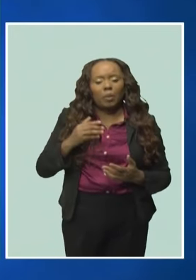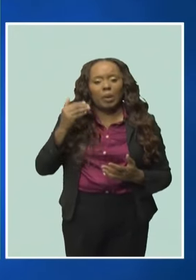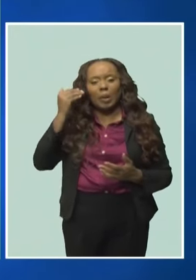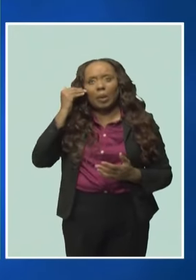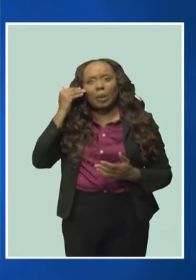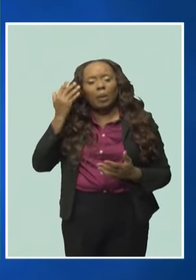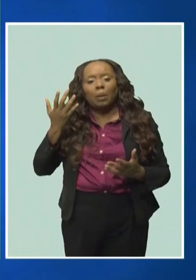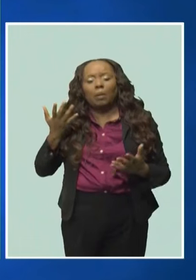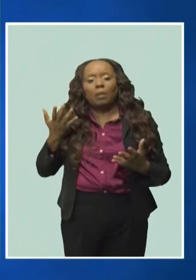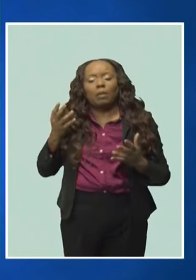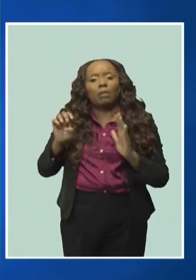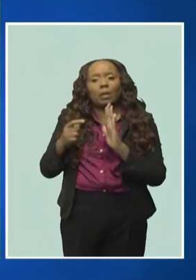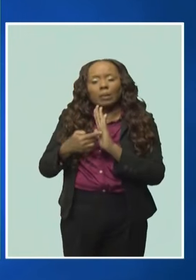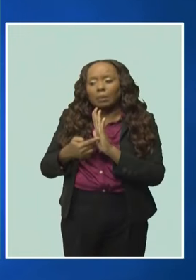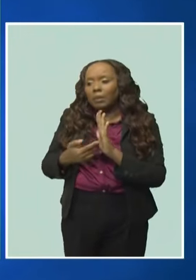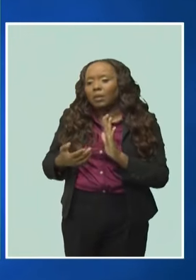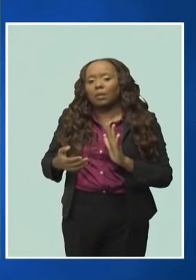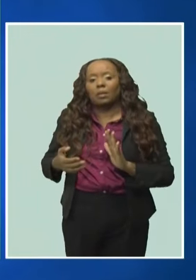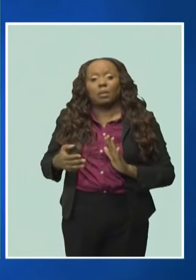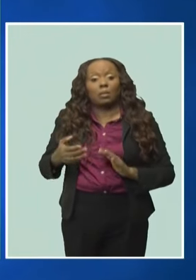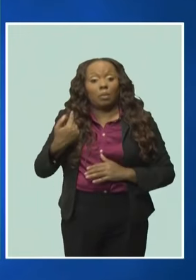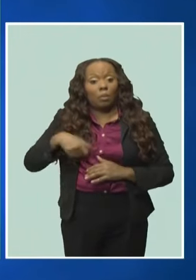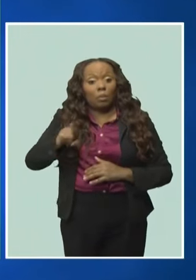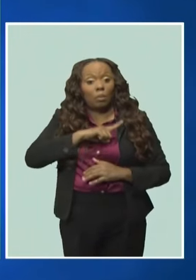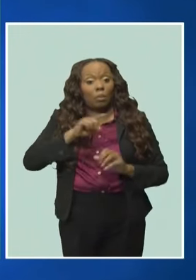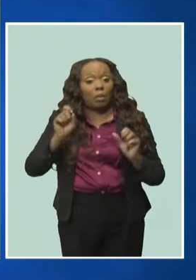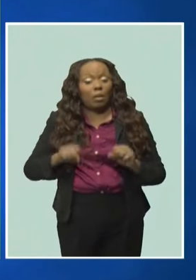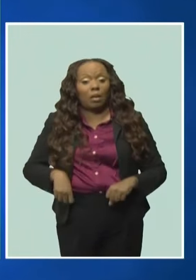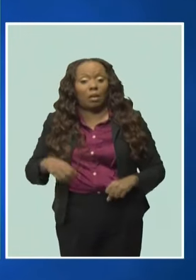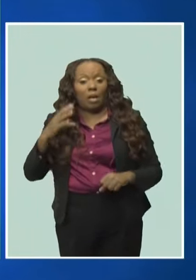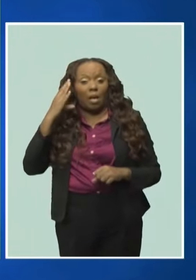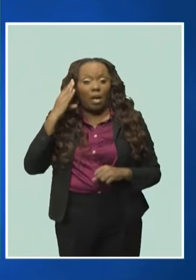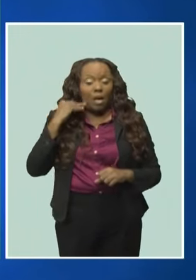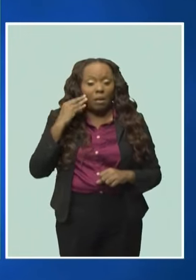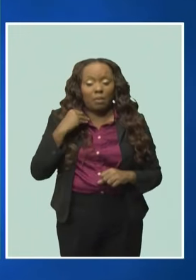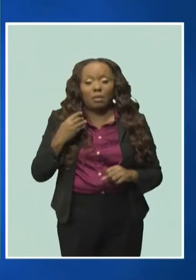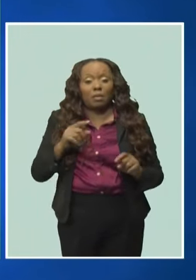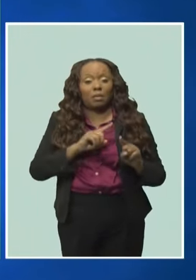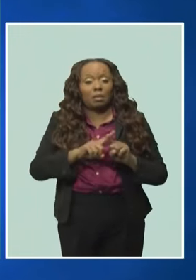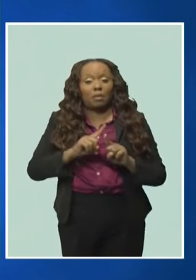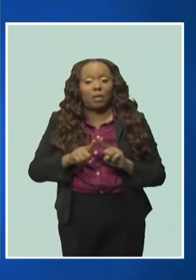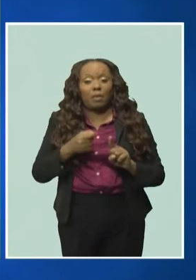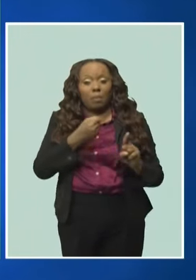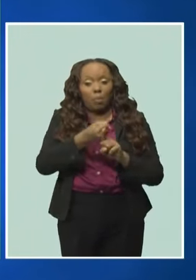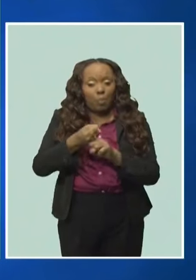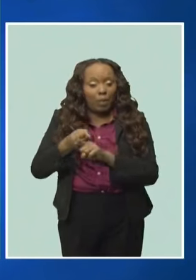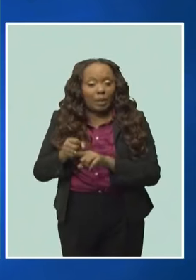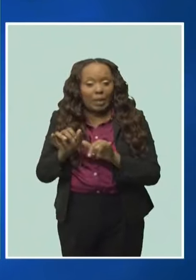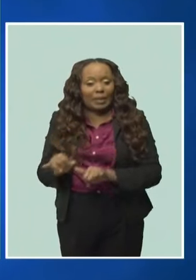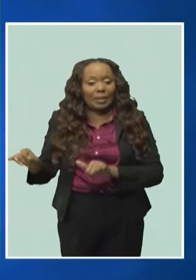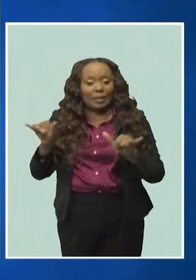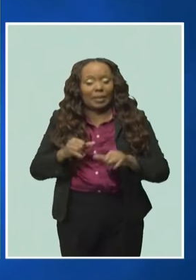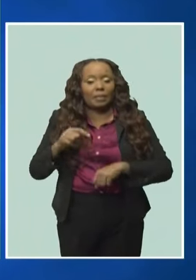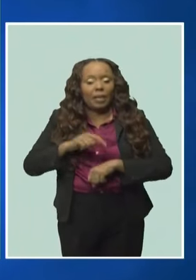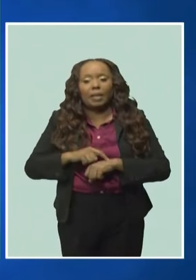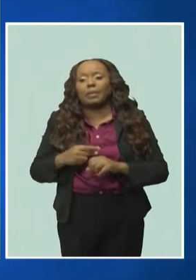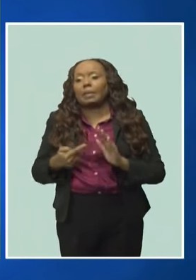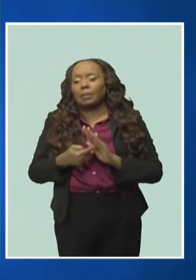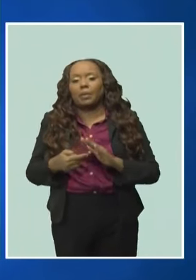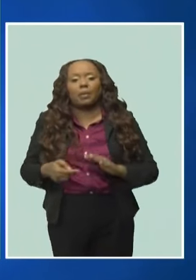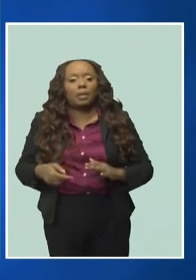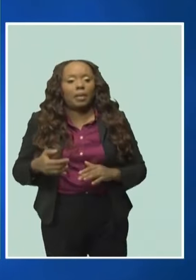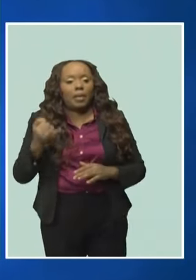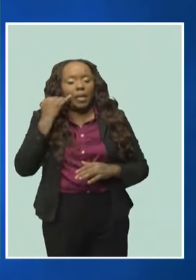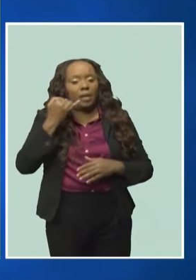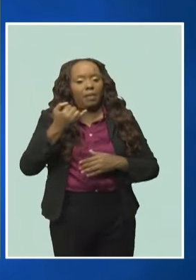also means is that Barbados can experience multi-hazard impacts at the same time. So in other words, while a hurricane is going on, we could